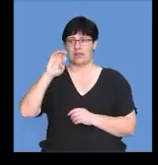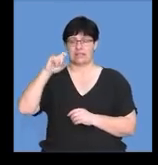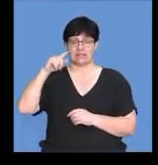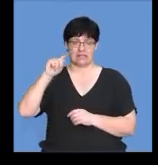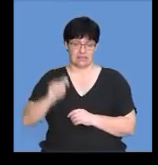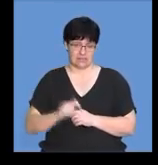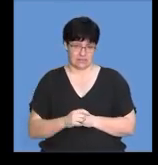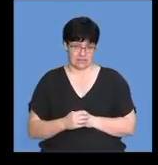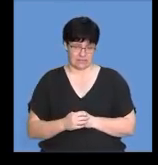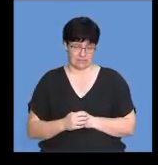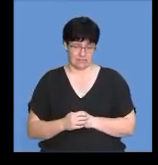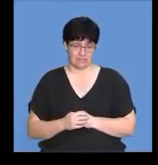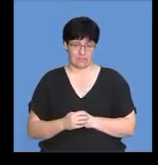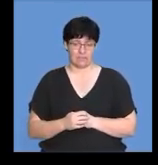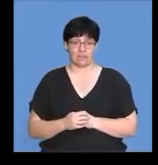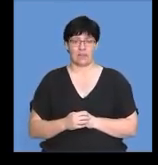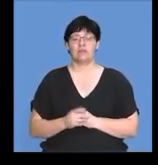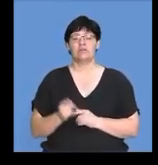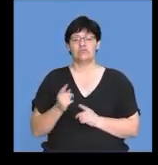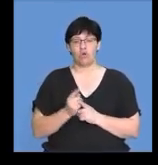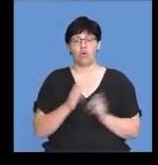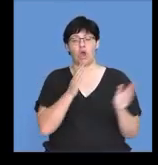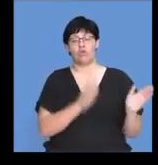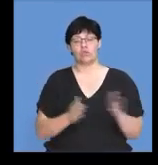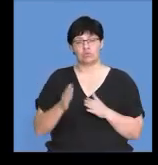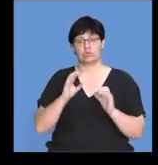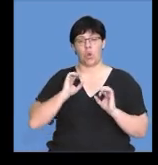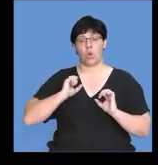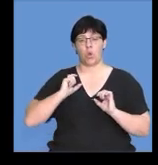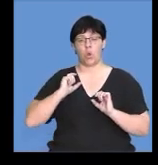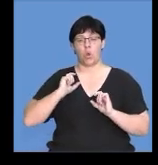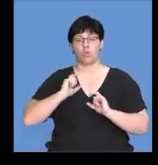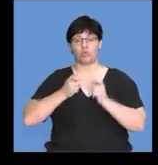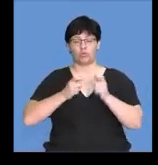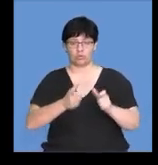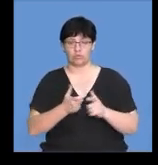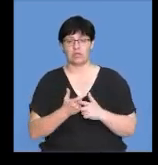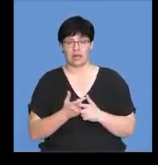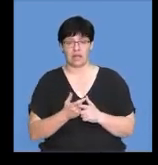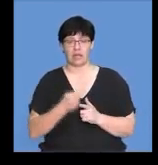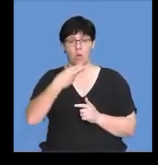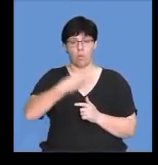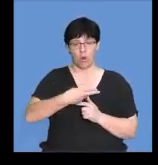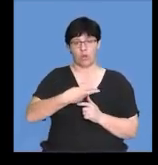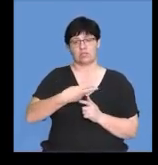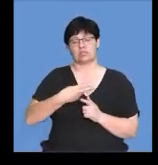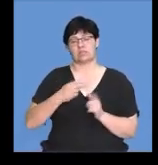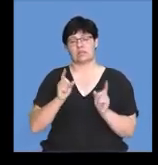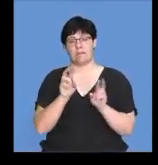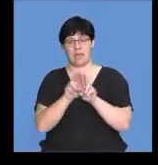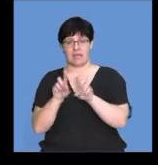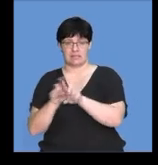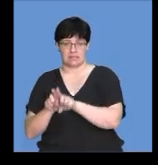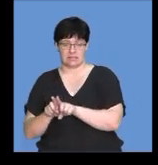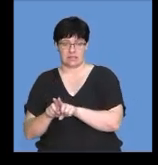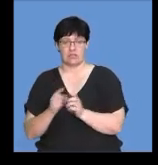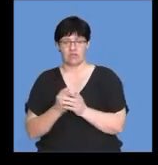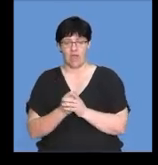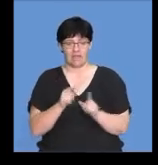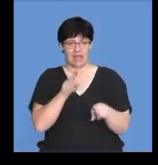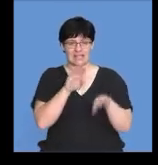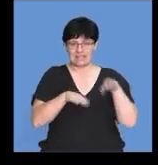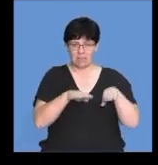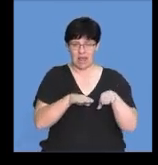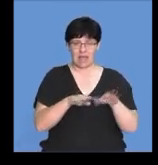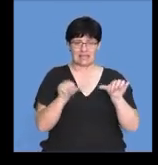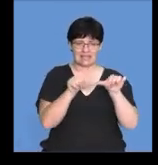Okay? Karyotypes are arrangements of chromosomes where chromosomes are arranged in homologous pairs. So pairs meaning they have similar shape